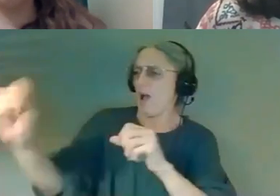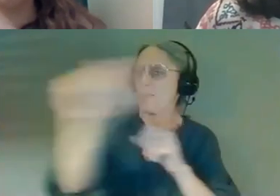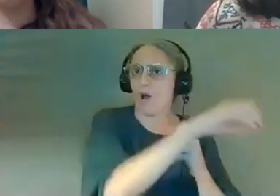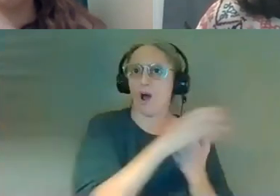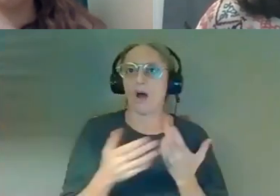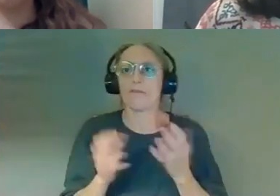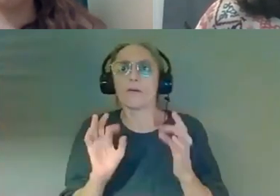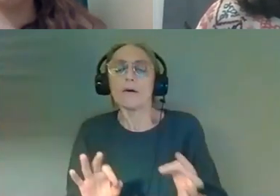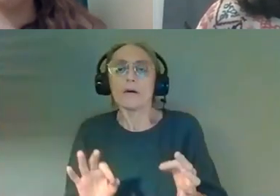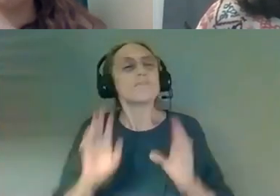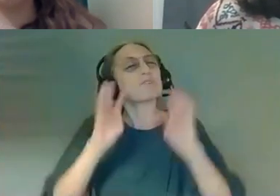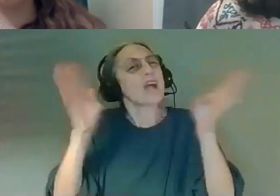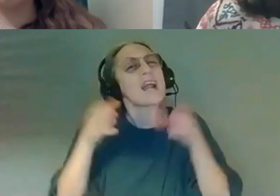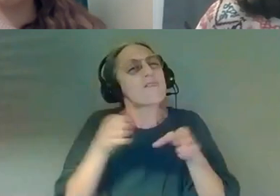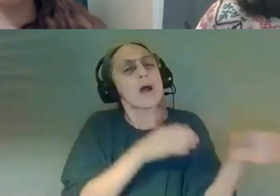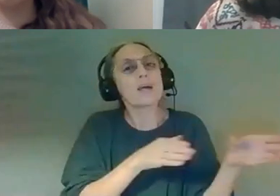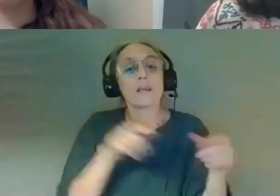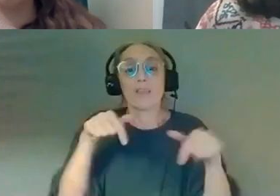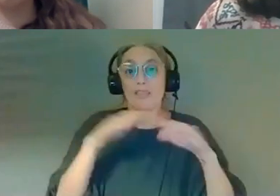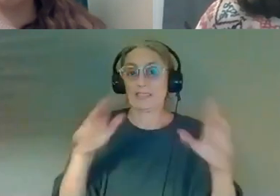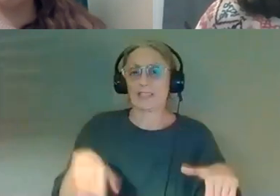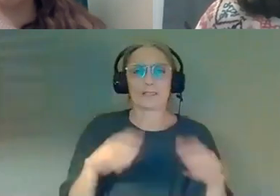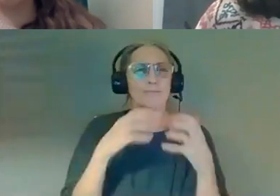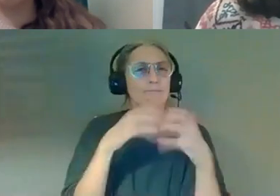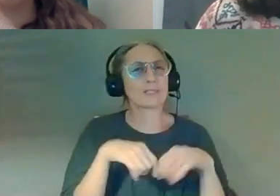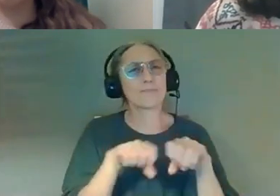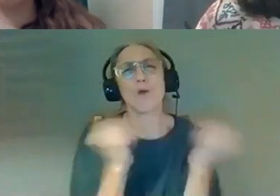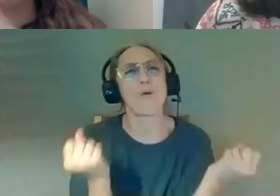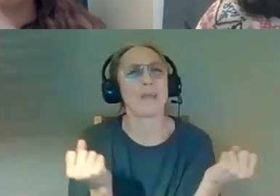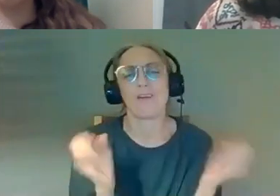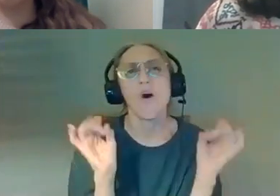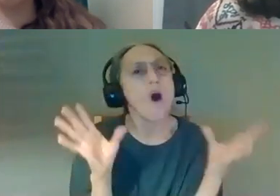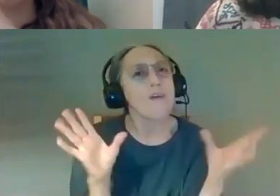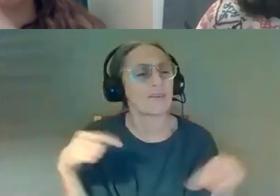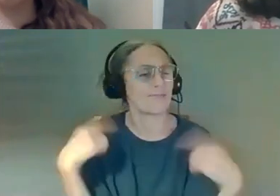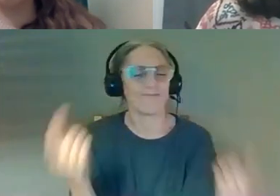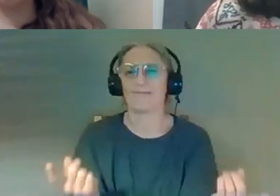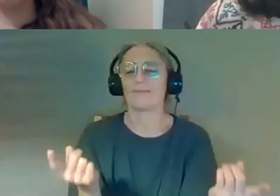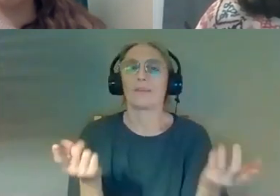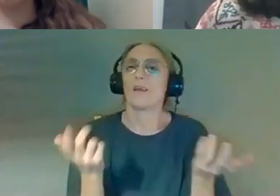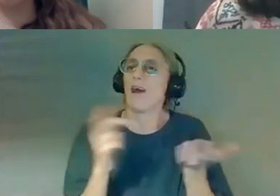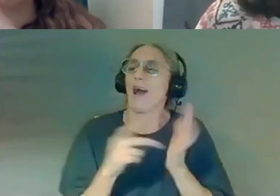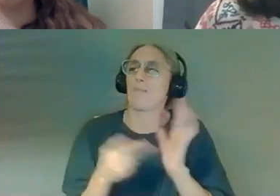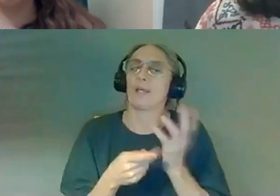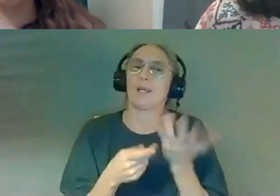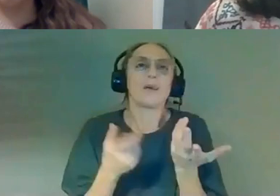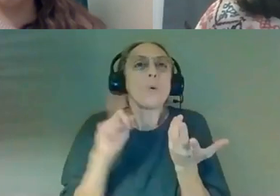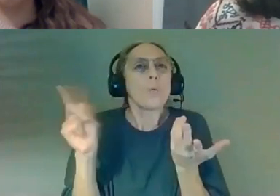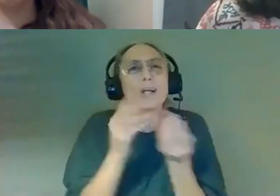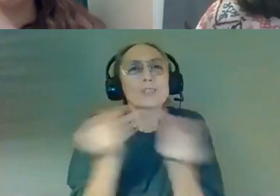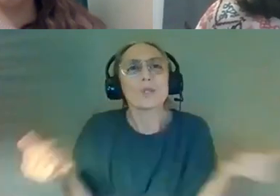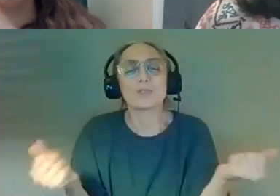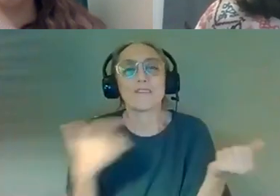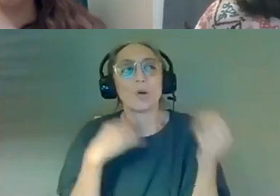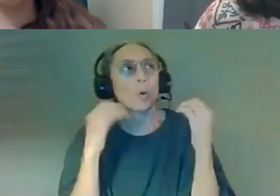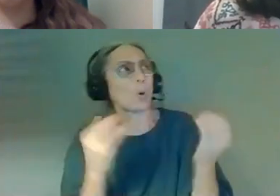is broken. It's been broken. It's based on futility. And so if we are going to really address it, we have to reimagine a new system,